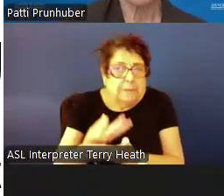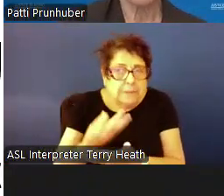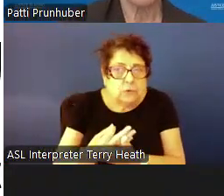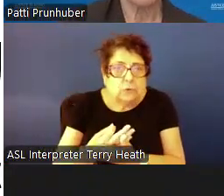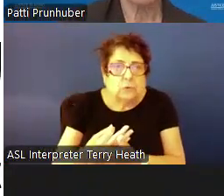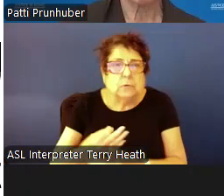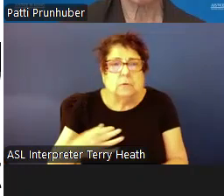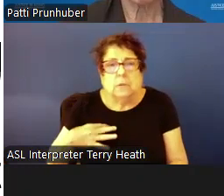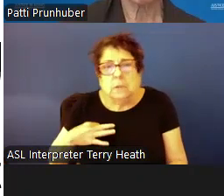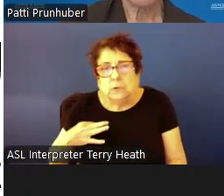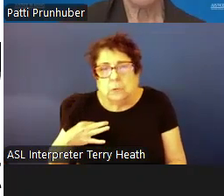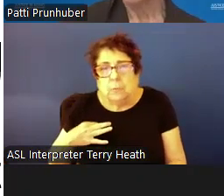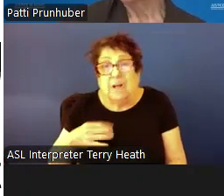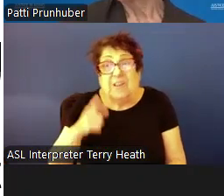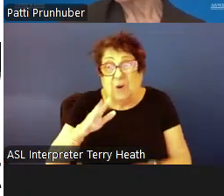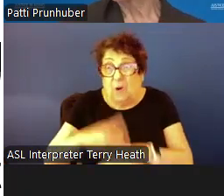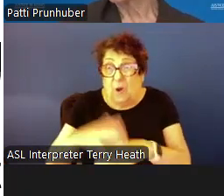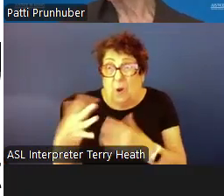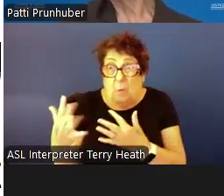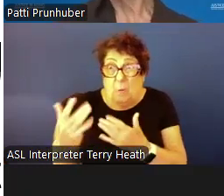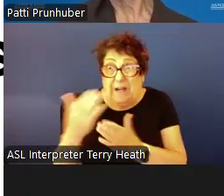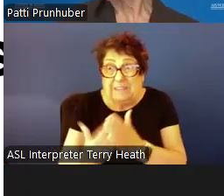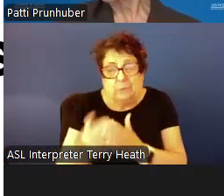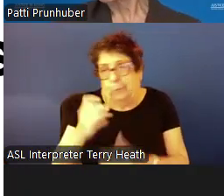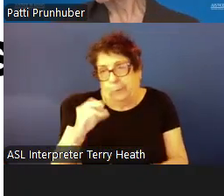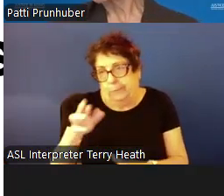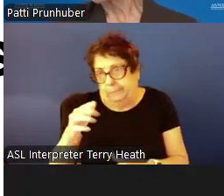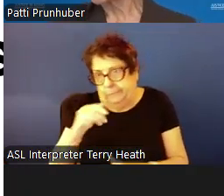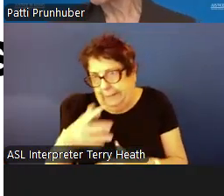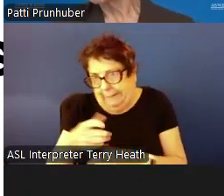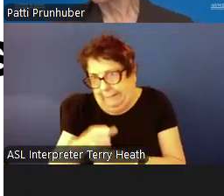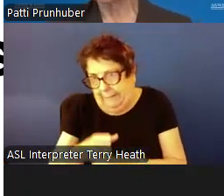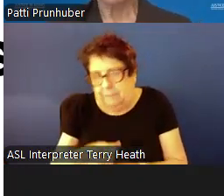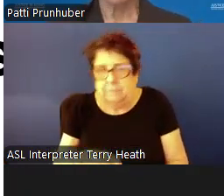not receiving it. Next slide.